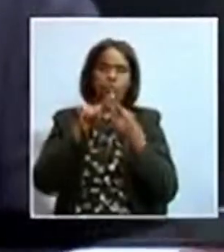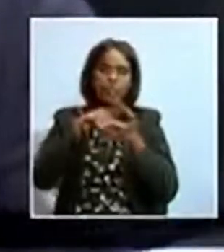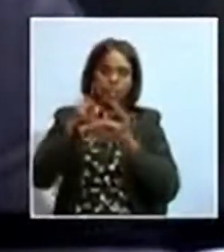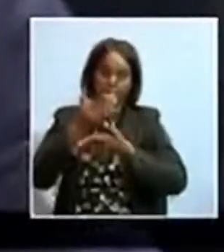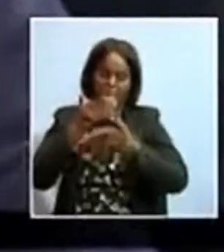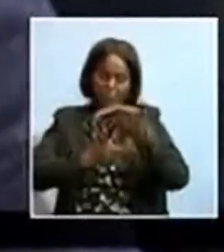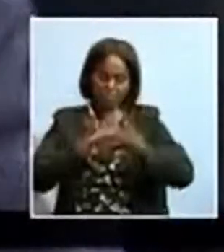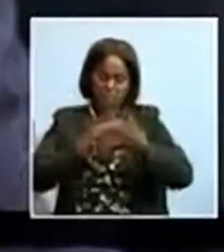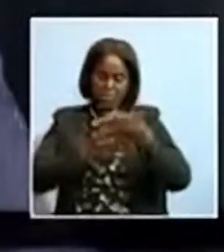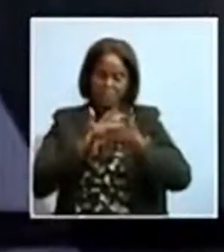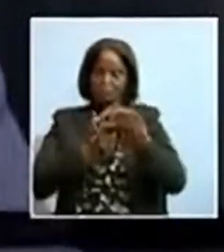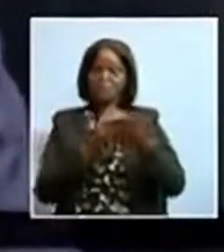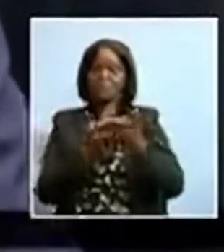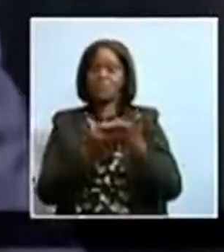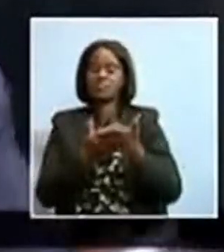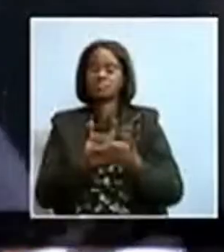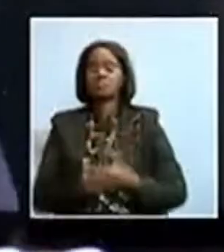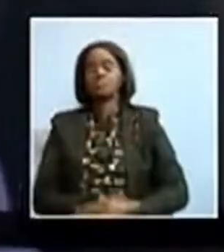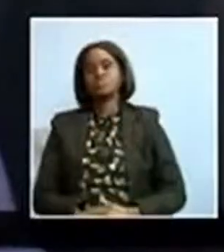vouchers.